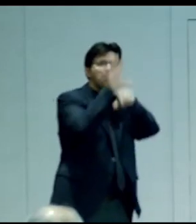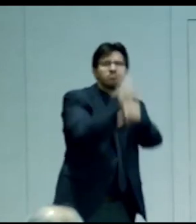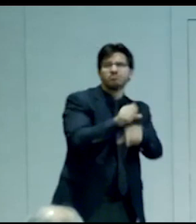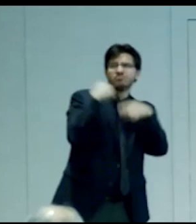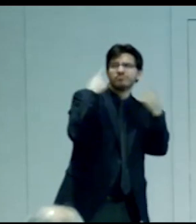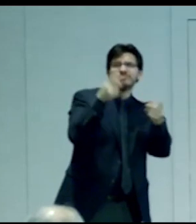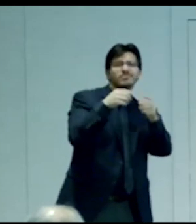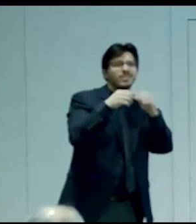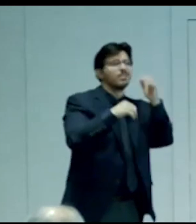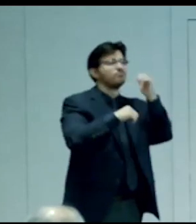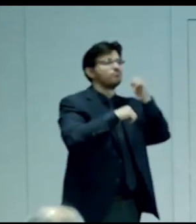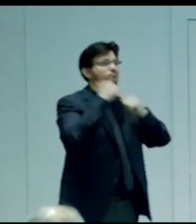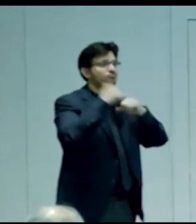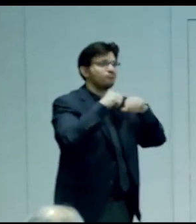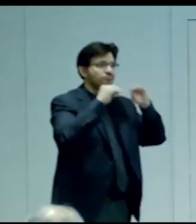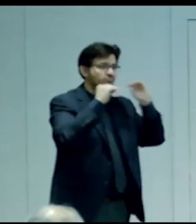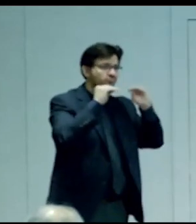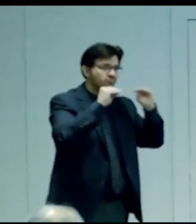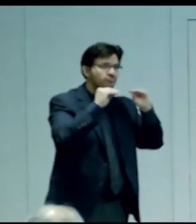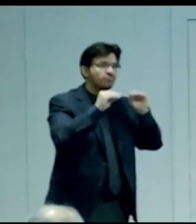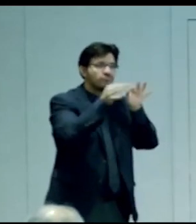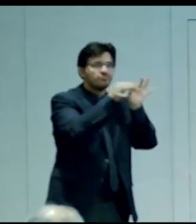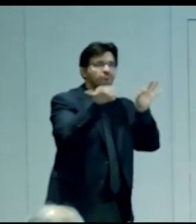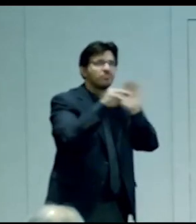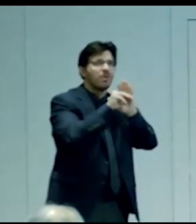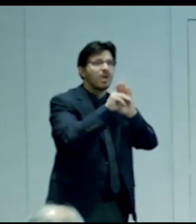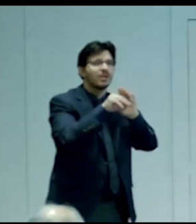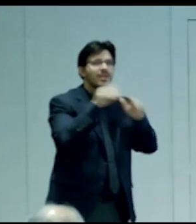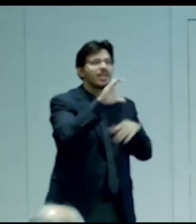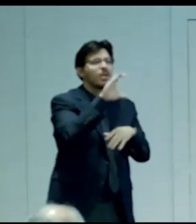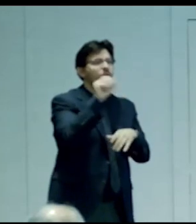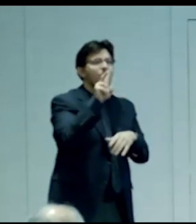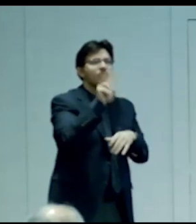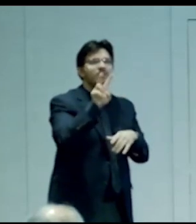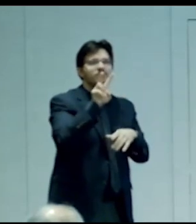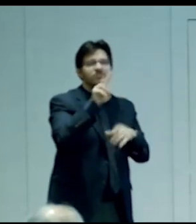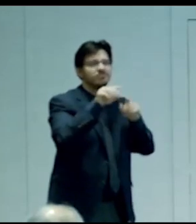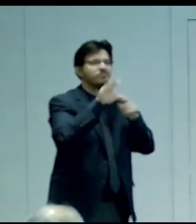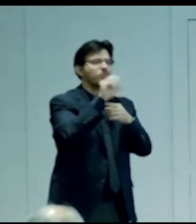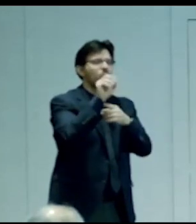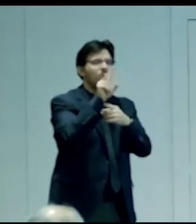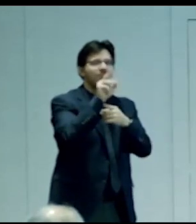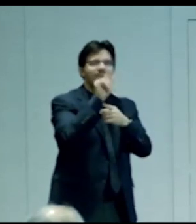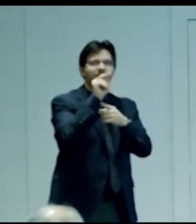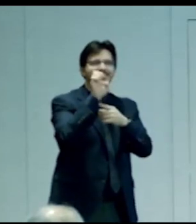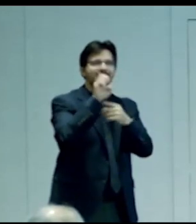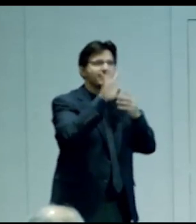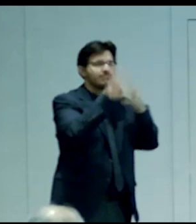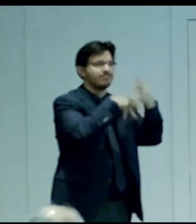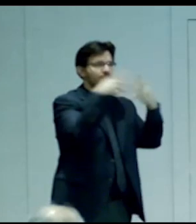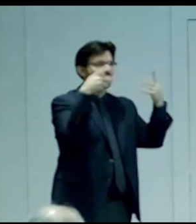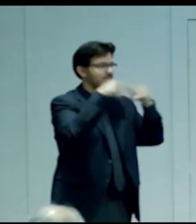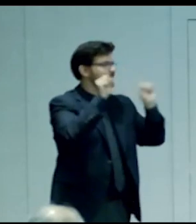instructional equation modeling from the pool within covariance matrix, which is then like an average over all